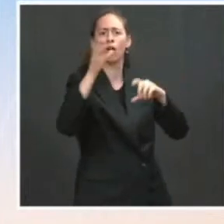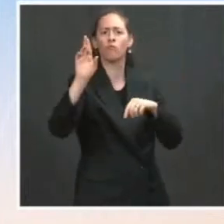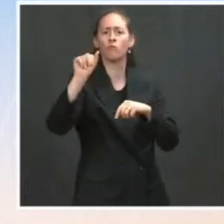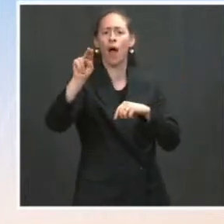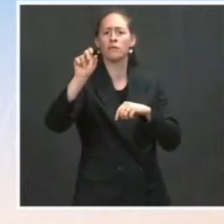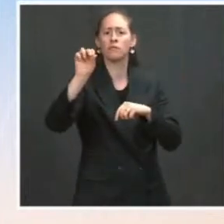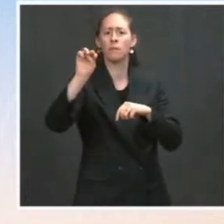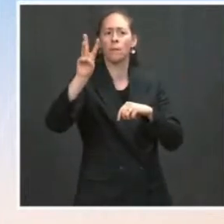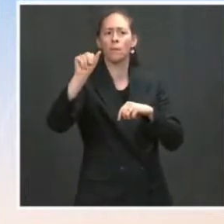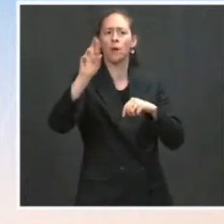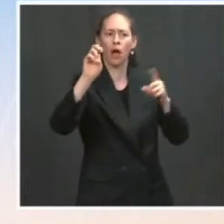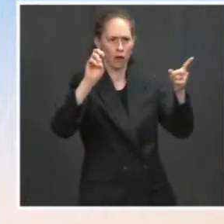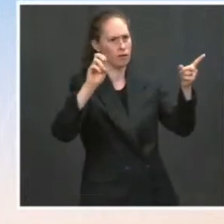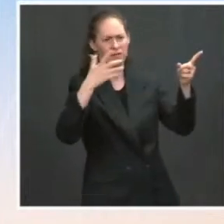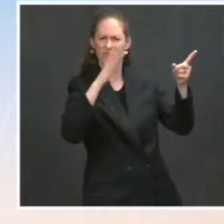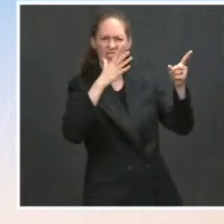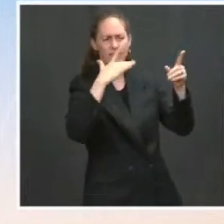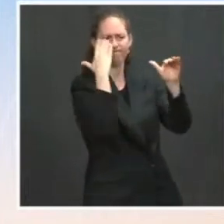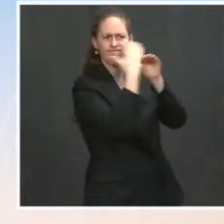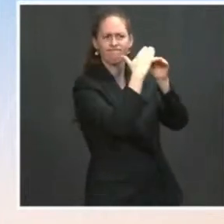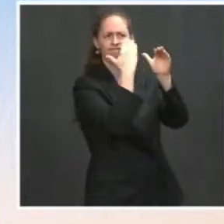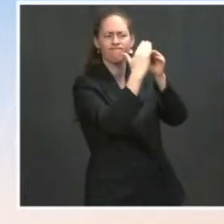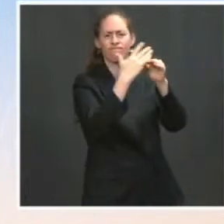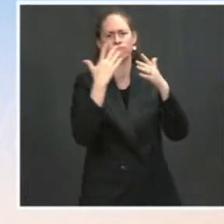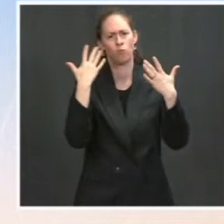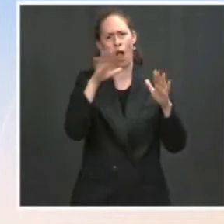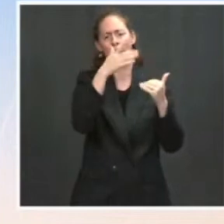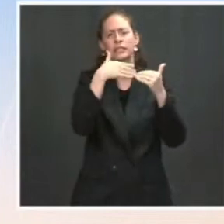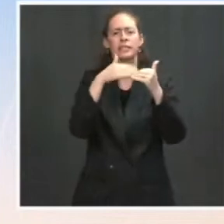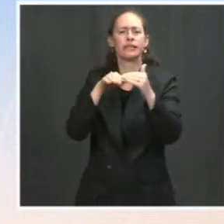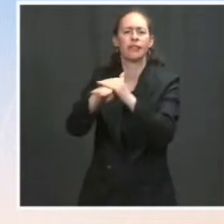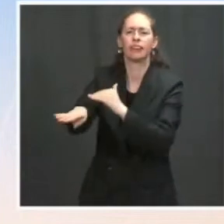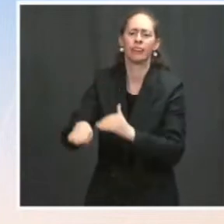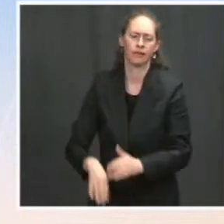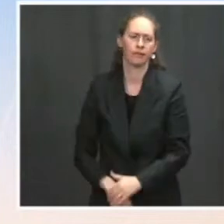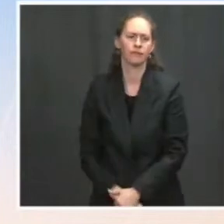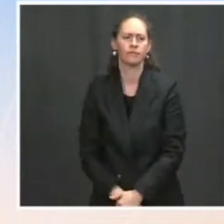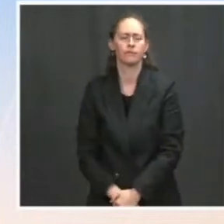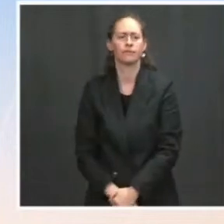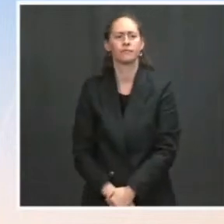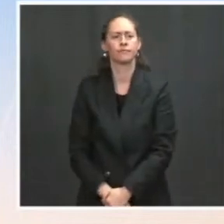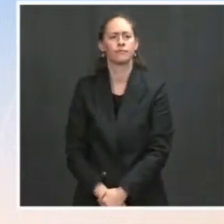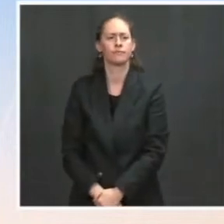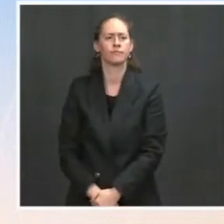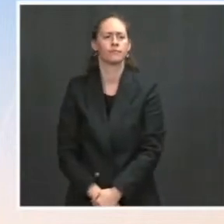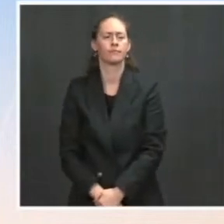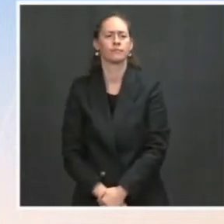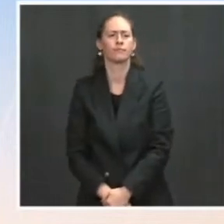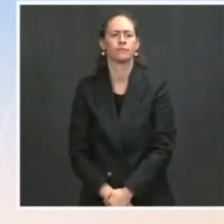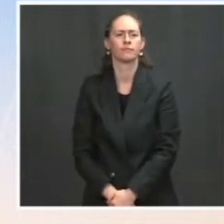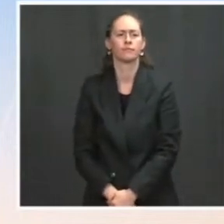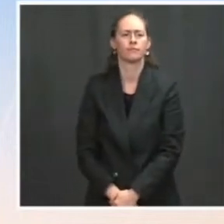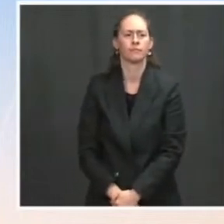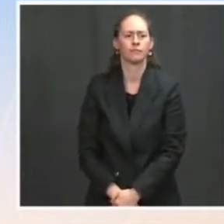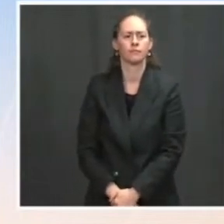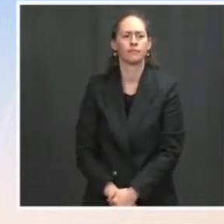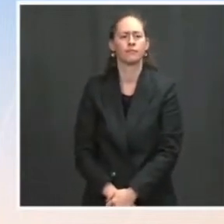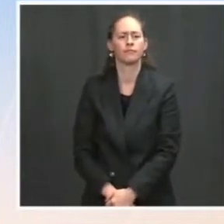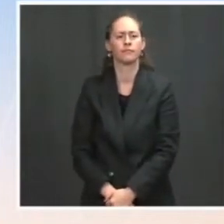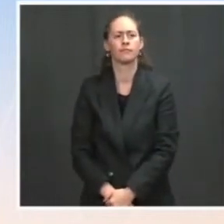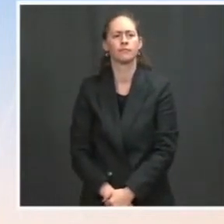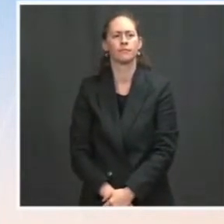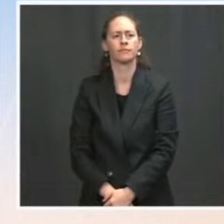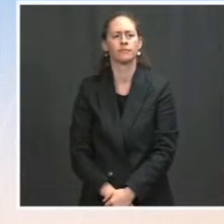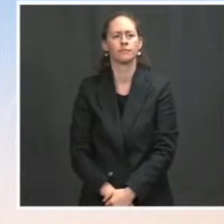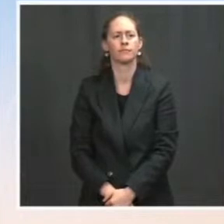even though you're treating it as a criminal act, are you saying it's state sanctioned, or is there suspicion that it's state sanctioned, or do we just don't know